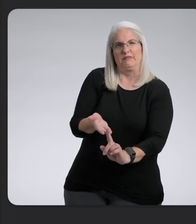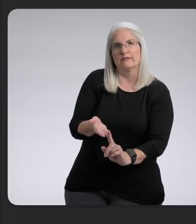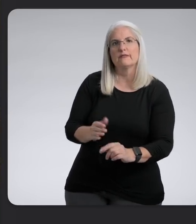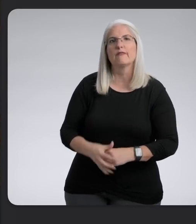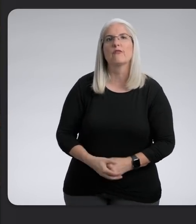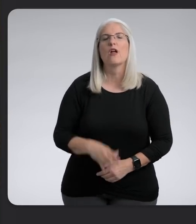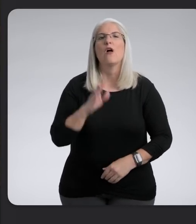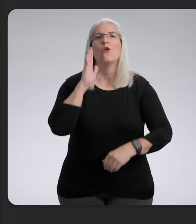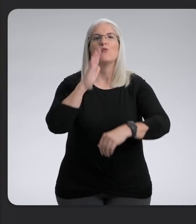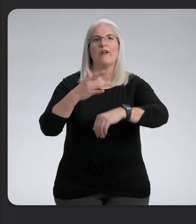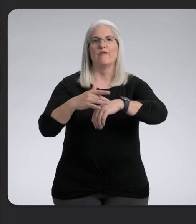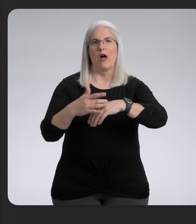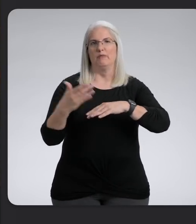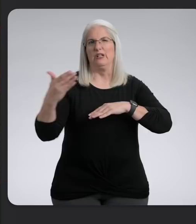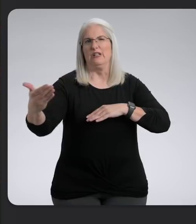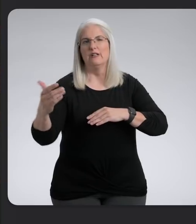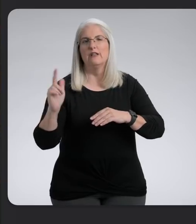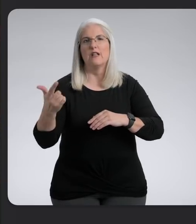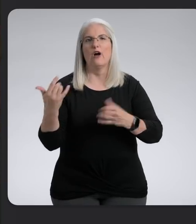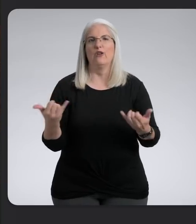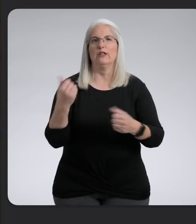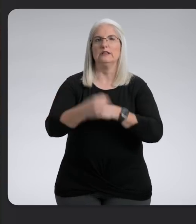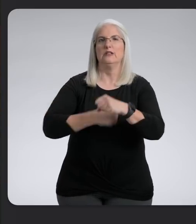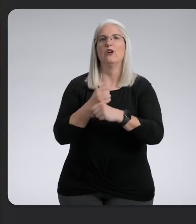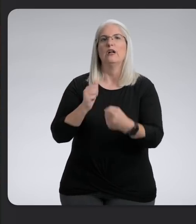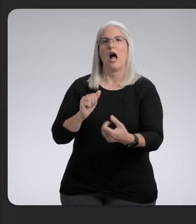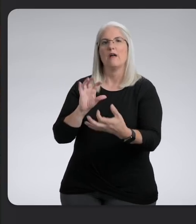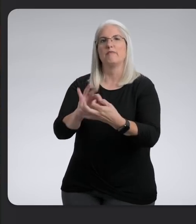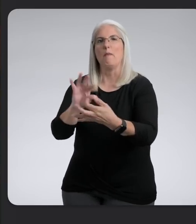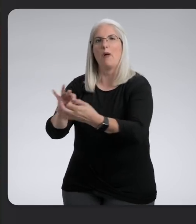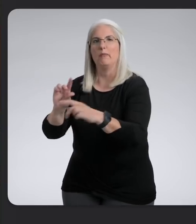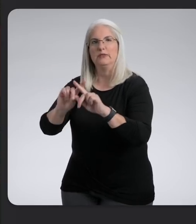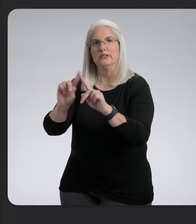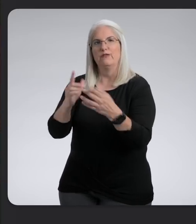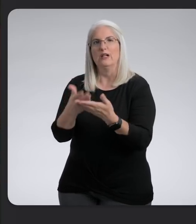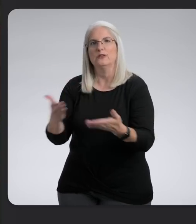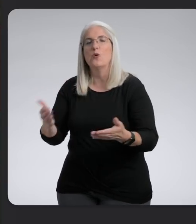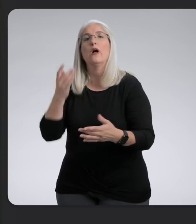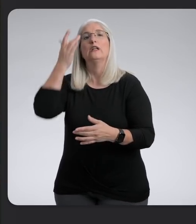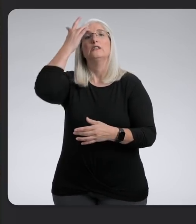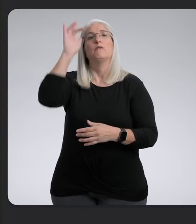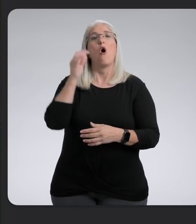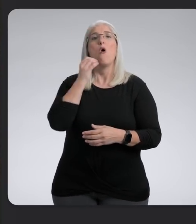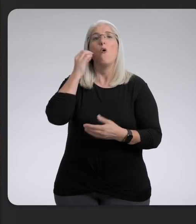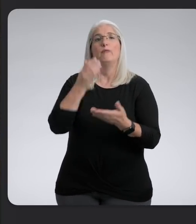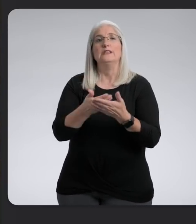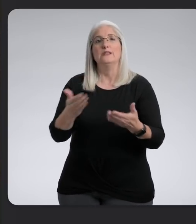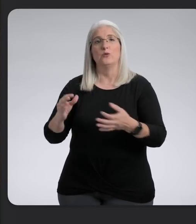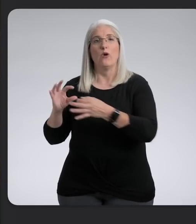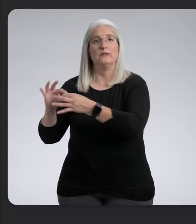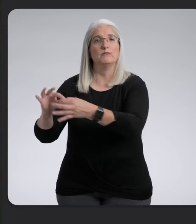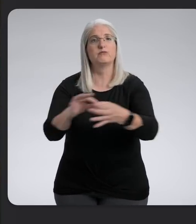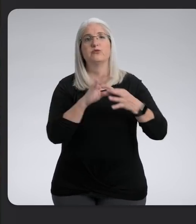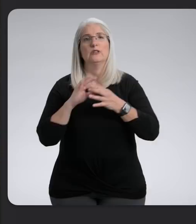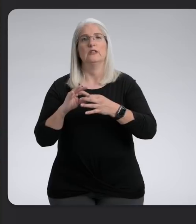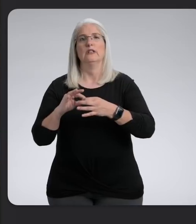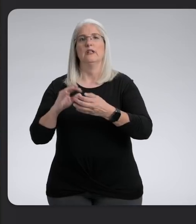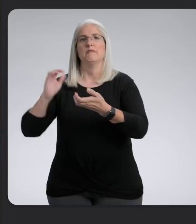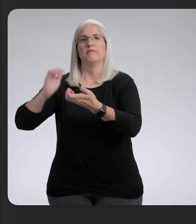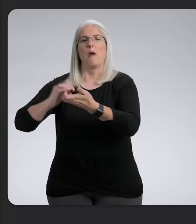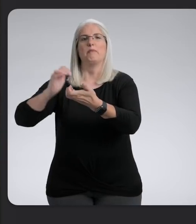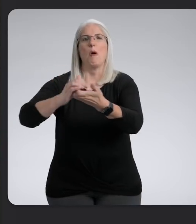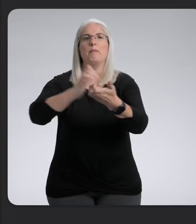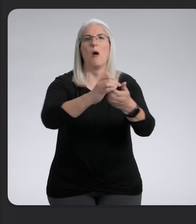this year. And to make your smart home accessories work together seamlessly, we formed an alliance with other industry leaders to create a new smart